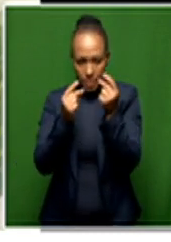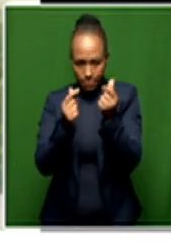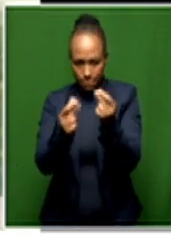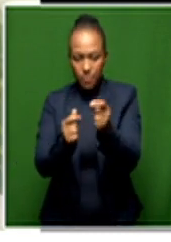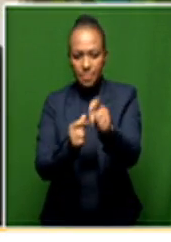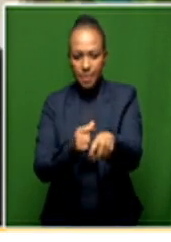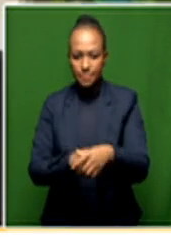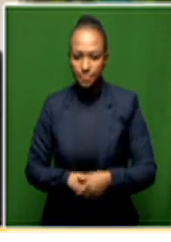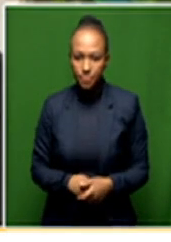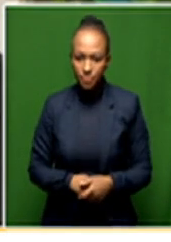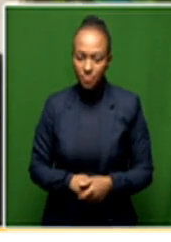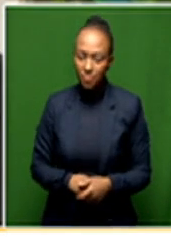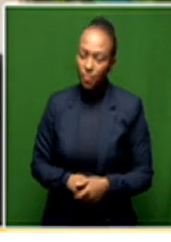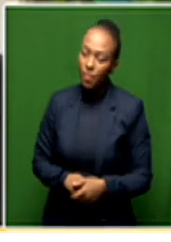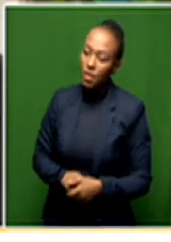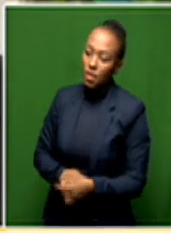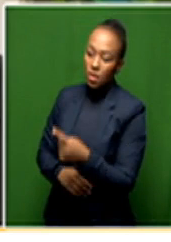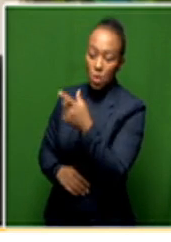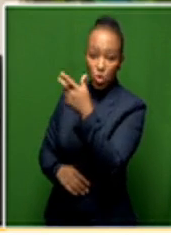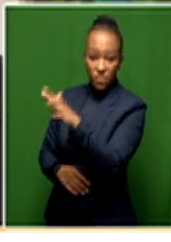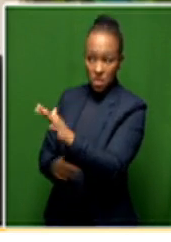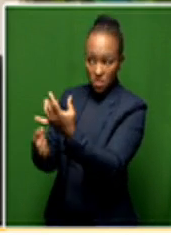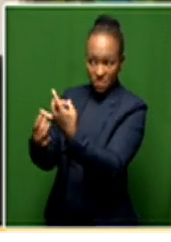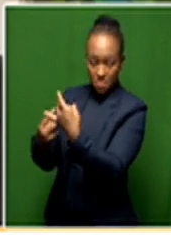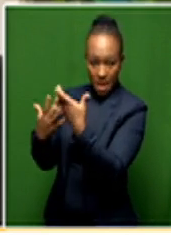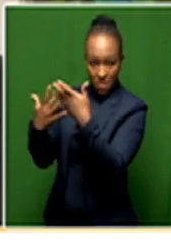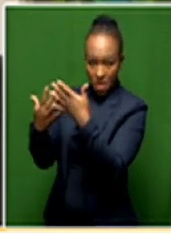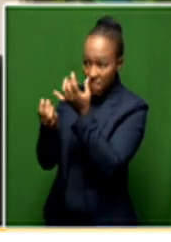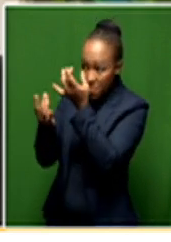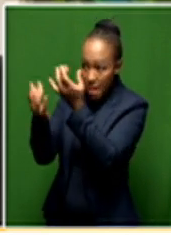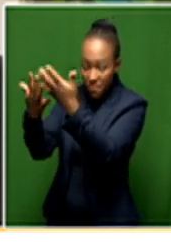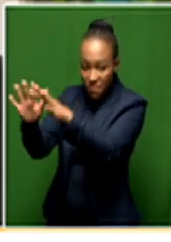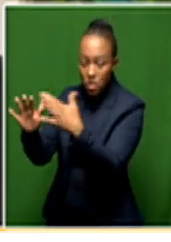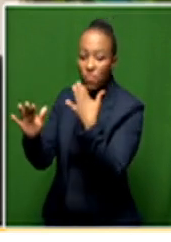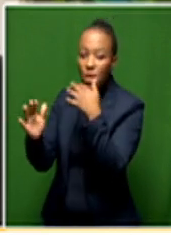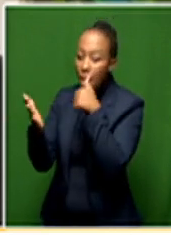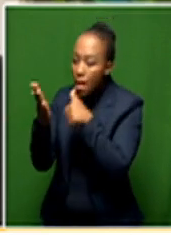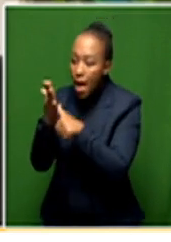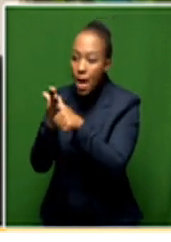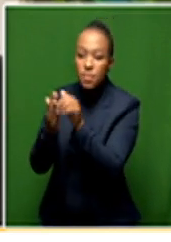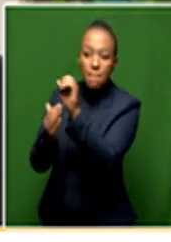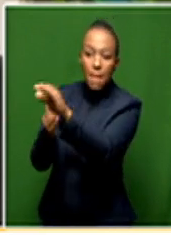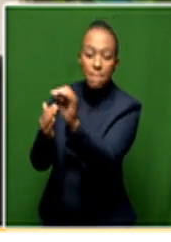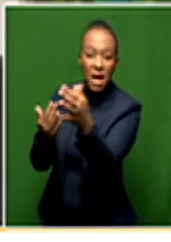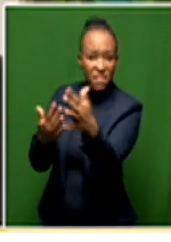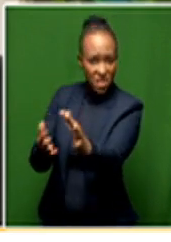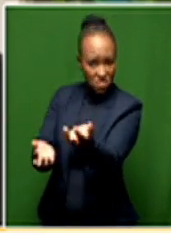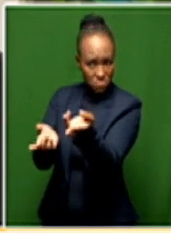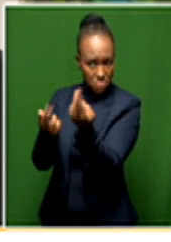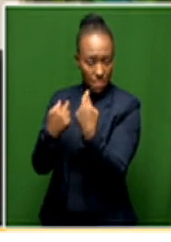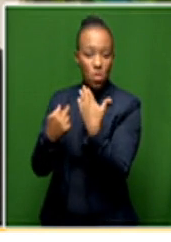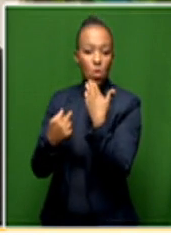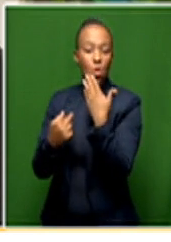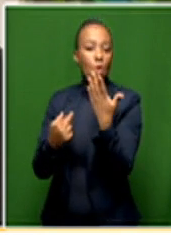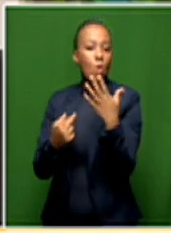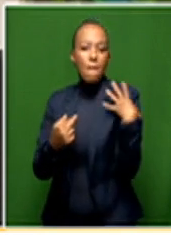pace. Now, Mr. Hlengwa, have you received any feedback from that letter, the letters that were sent, either from the Minister